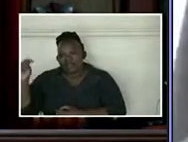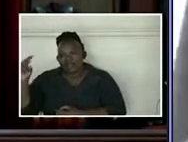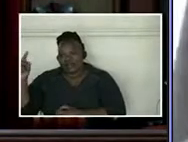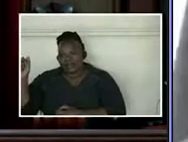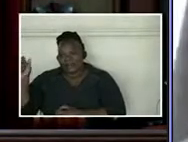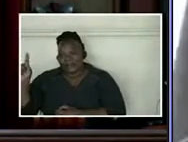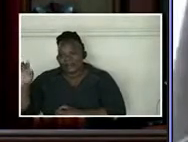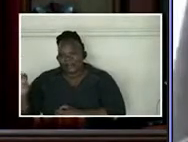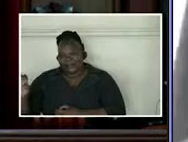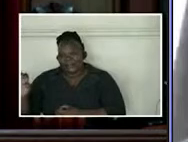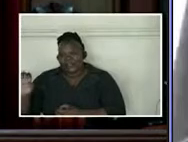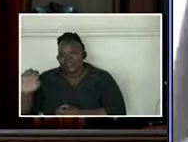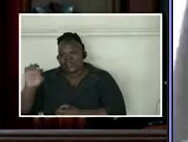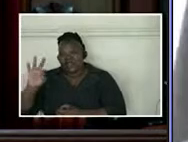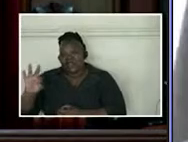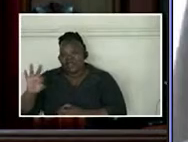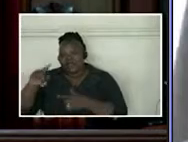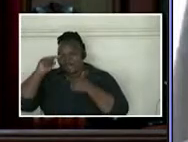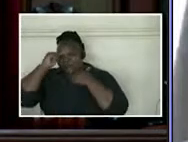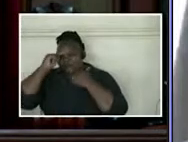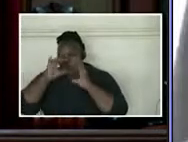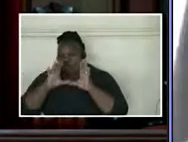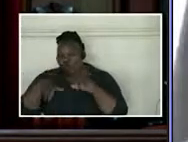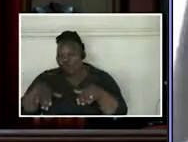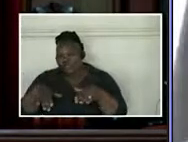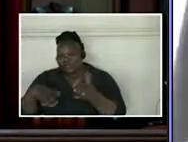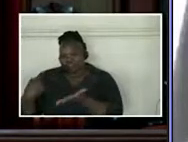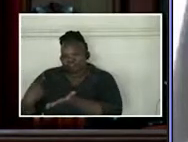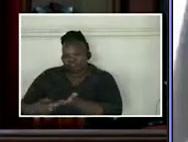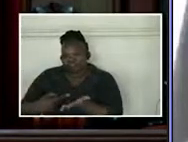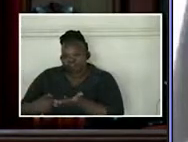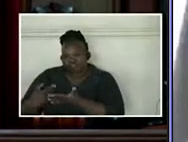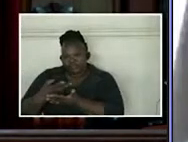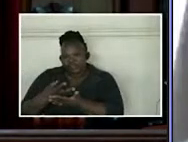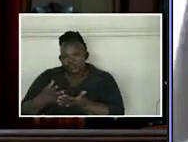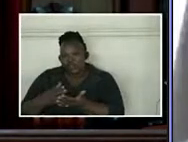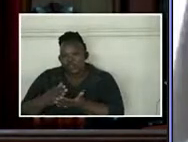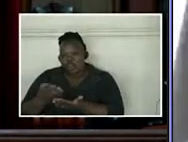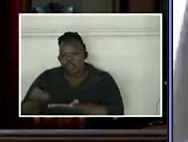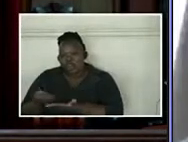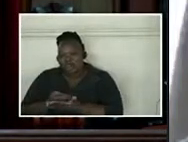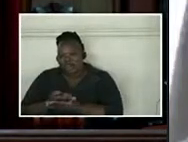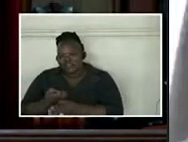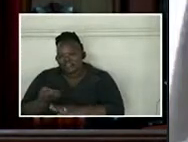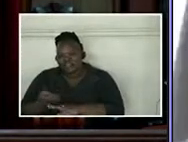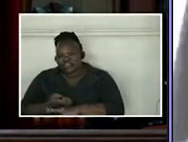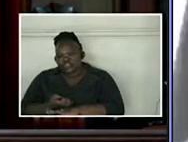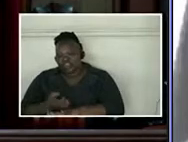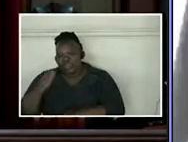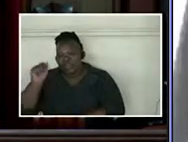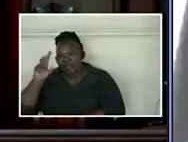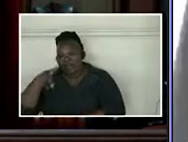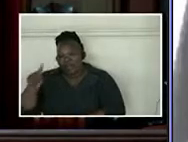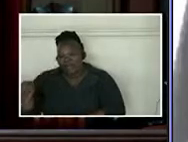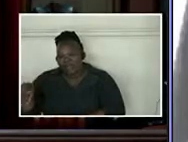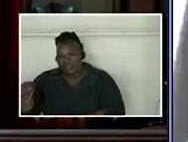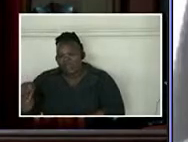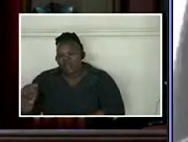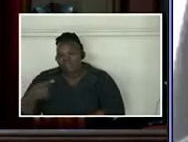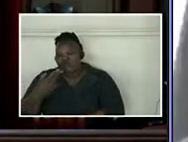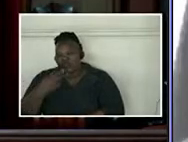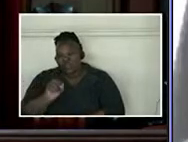portfolio committee deliberated and engaged the department on its budget and app for the upcoming